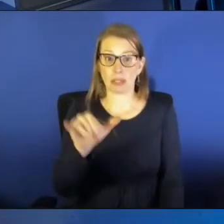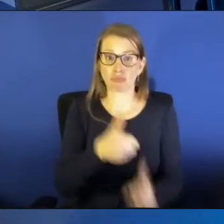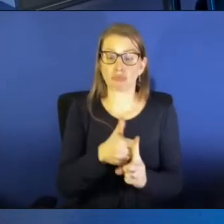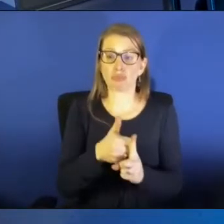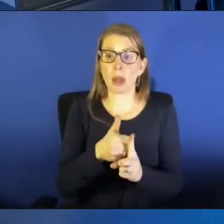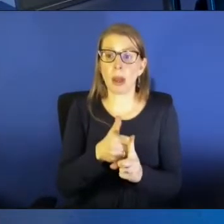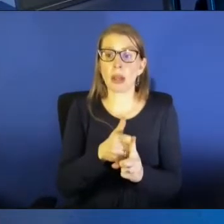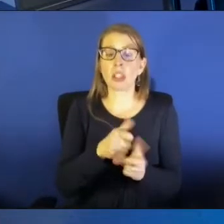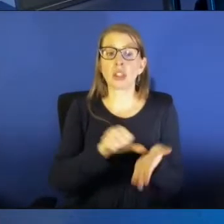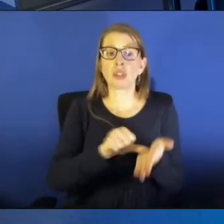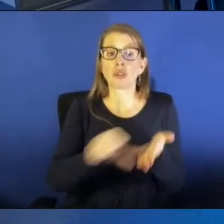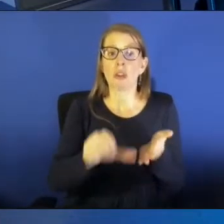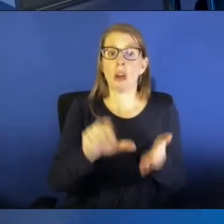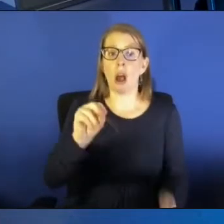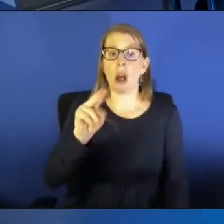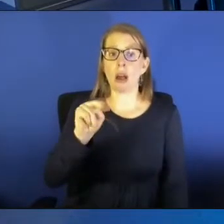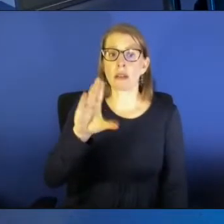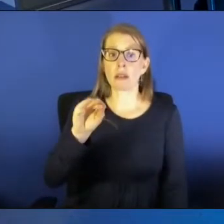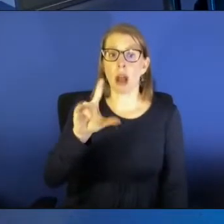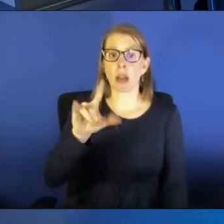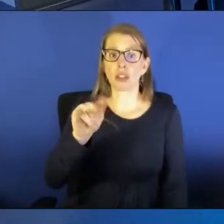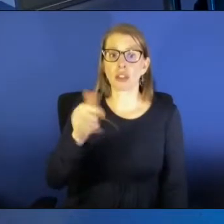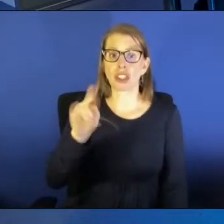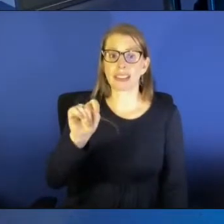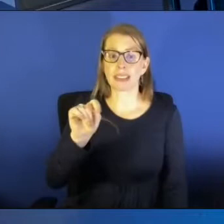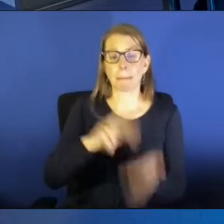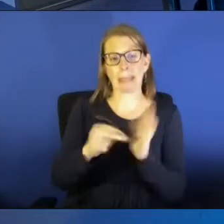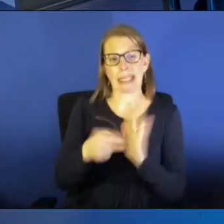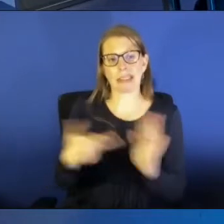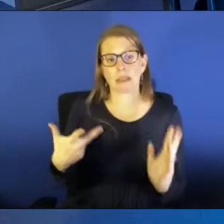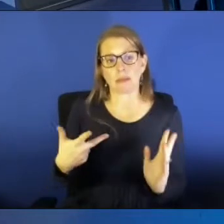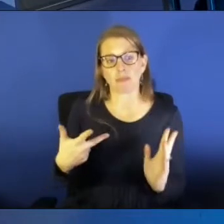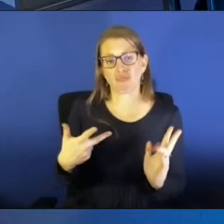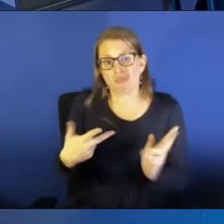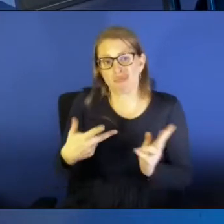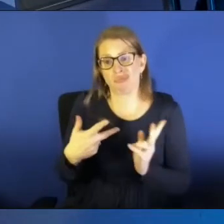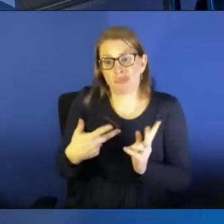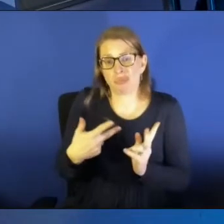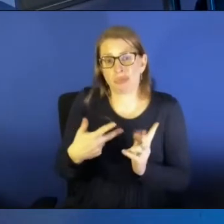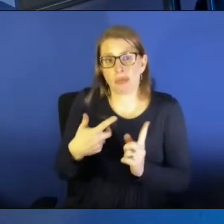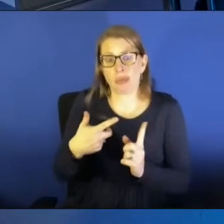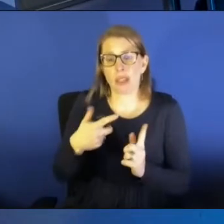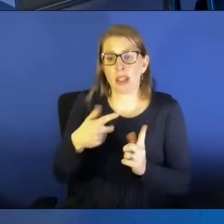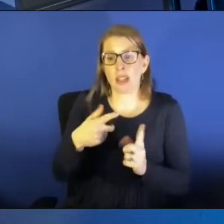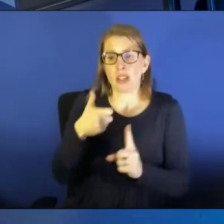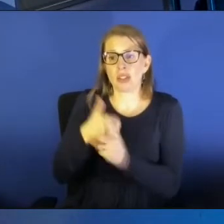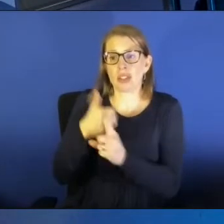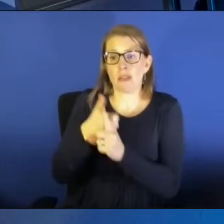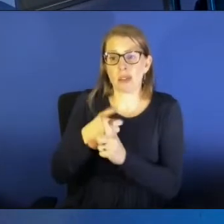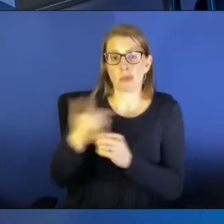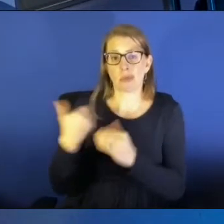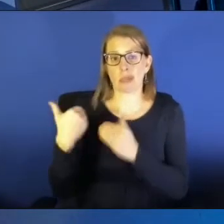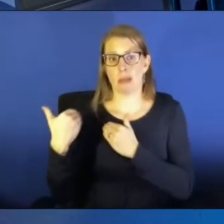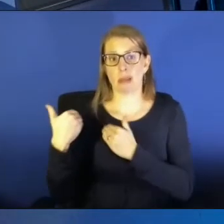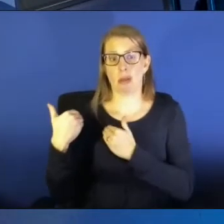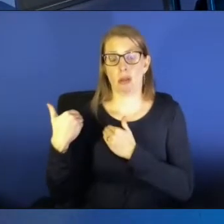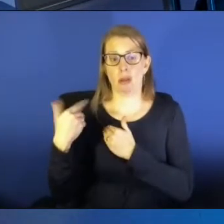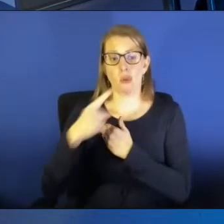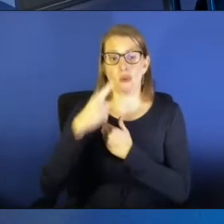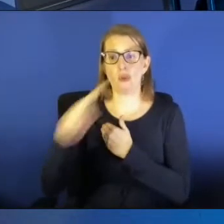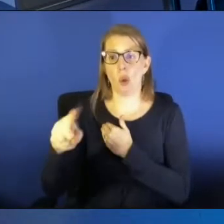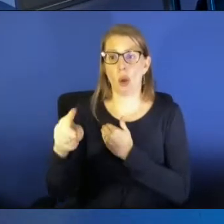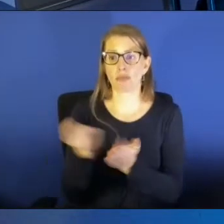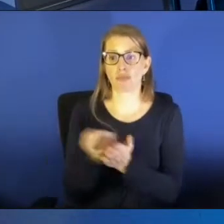is basically the 50-cent phrase for saying that you're the one who's responsible for cutting out